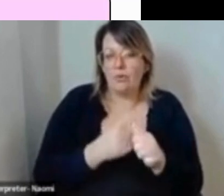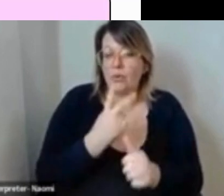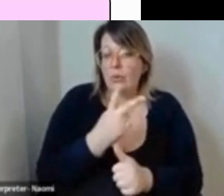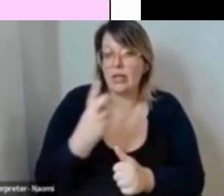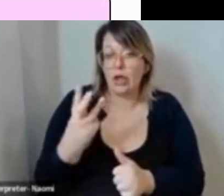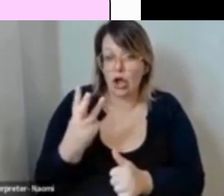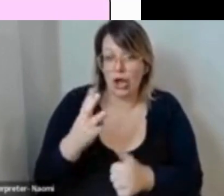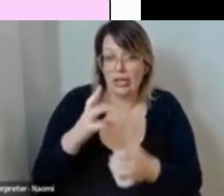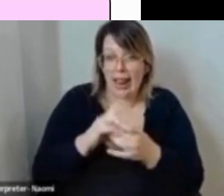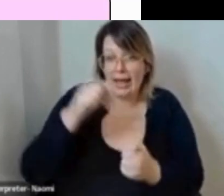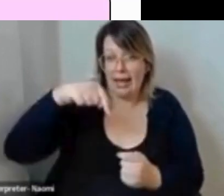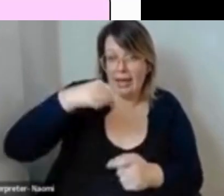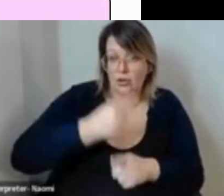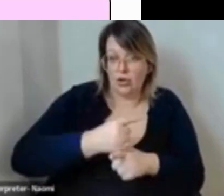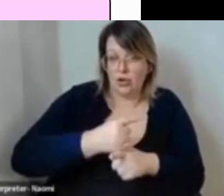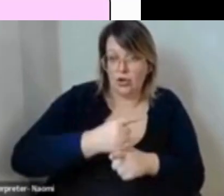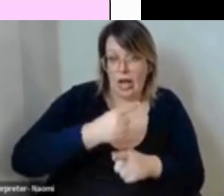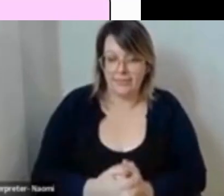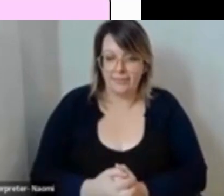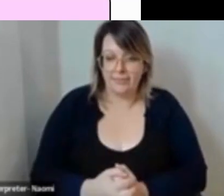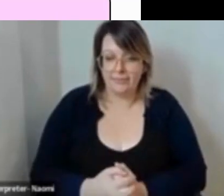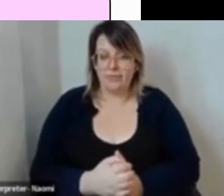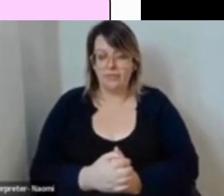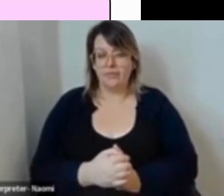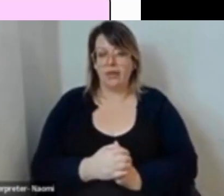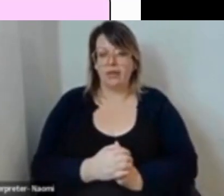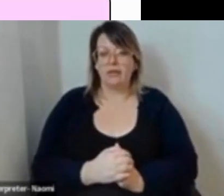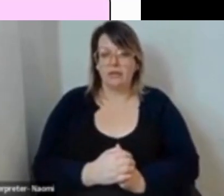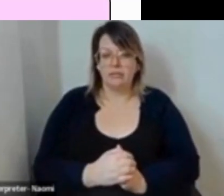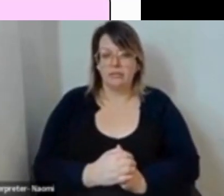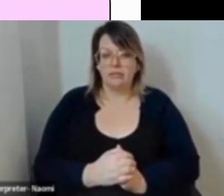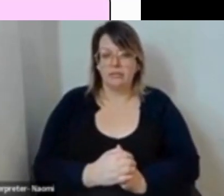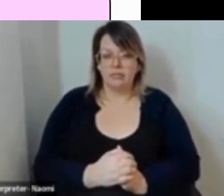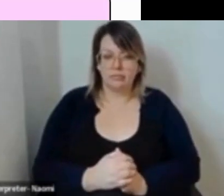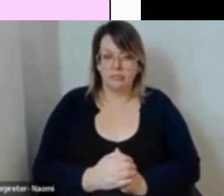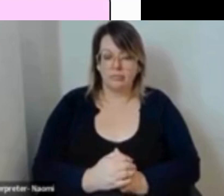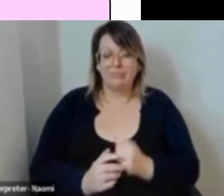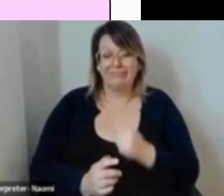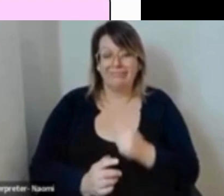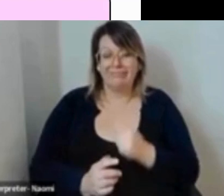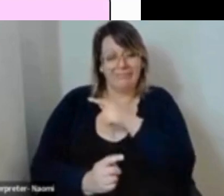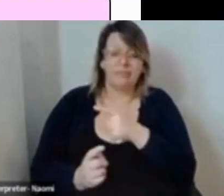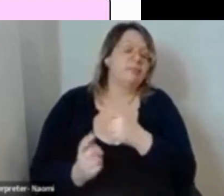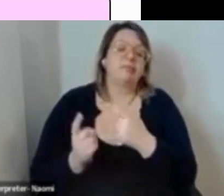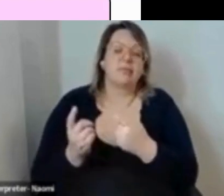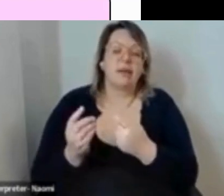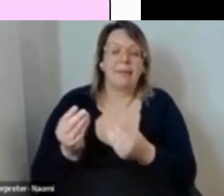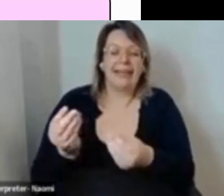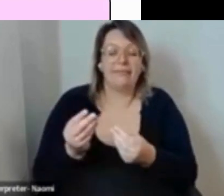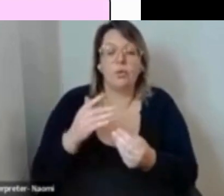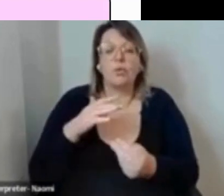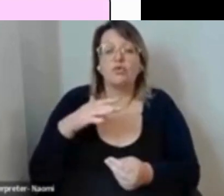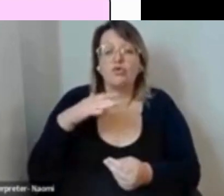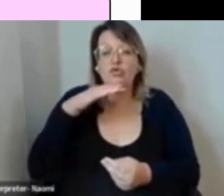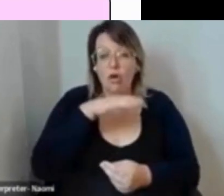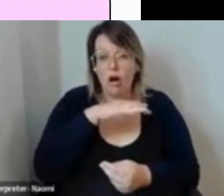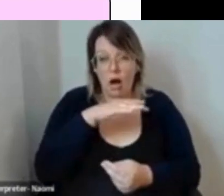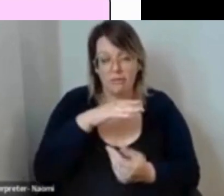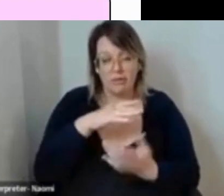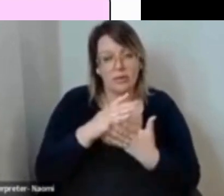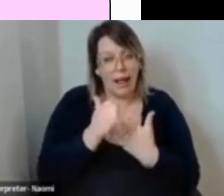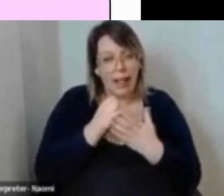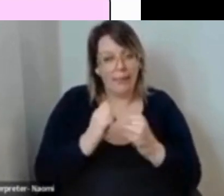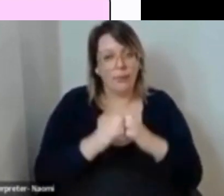link to that in the chat for you as well. We shared these in their draft format so that you have cited them to inform your planning and to help with setting up